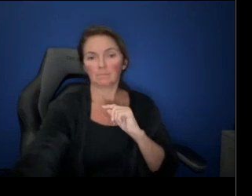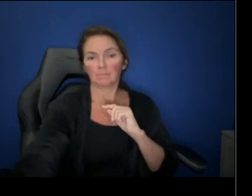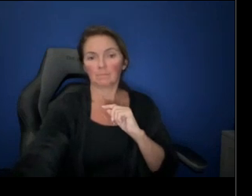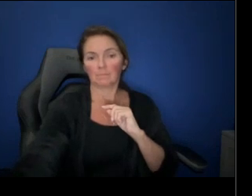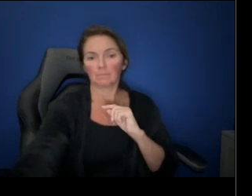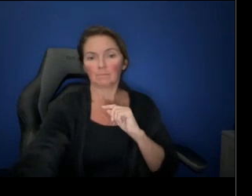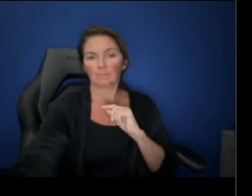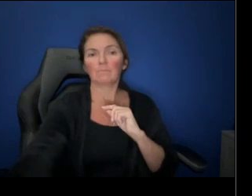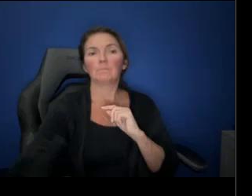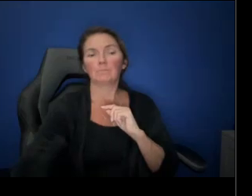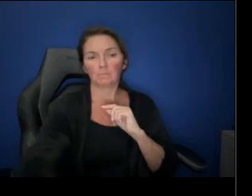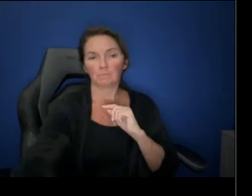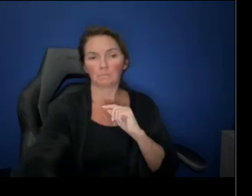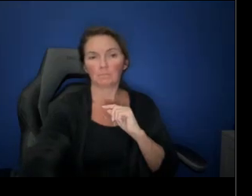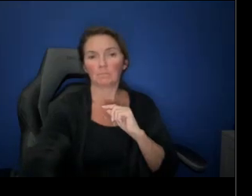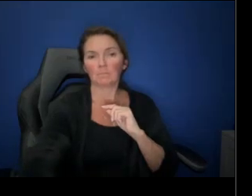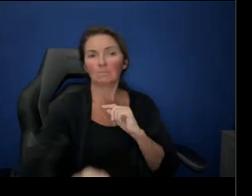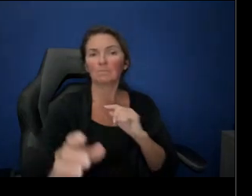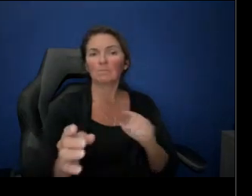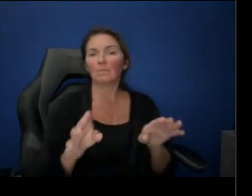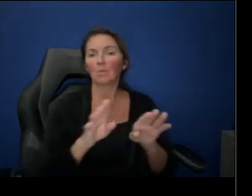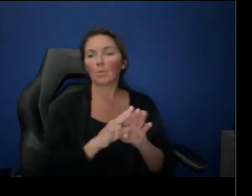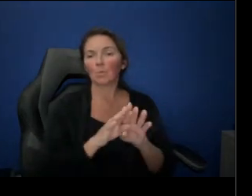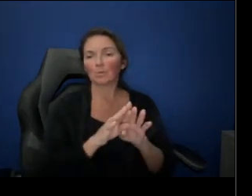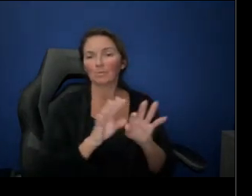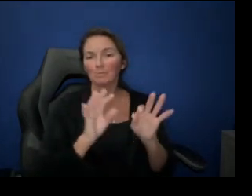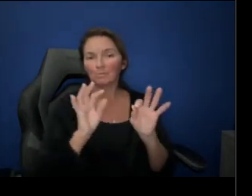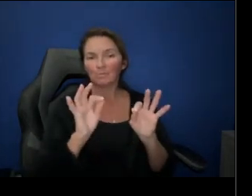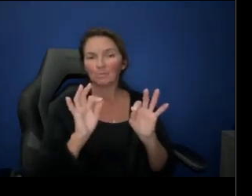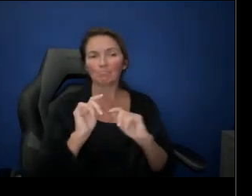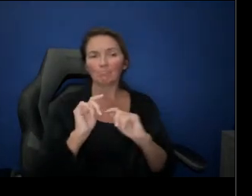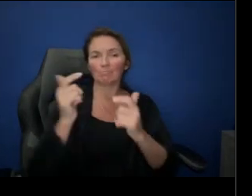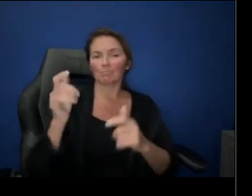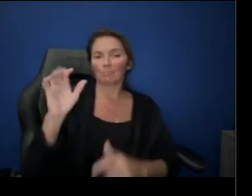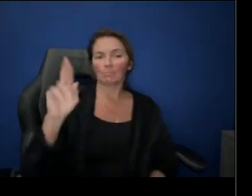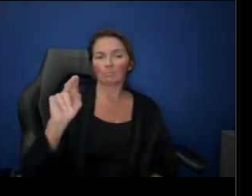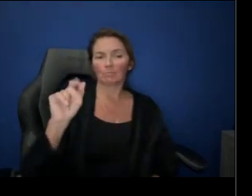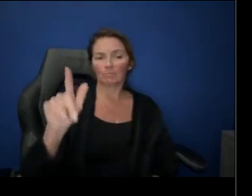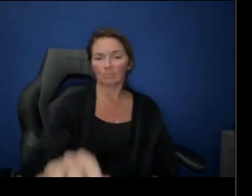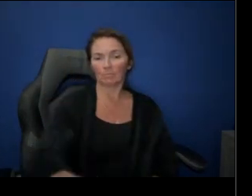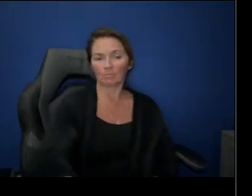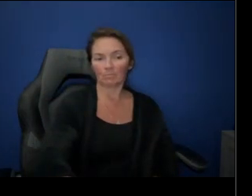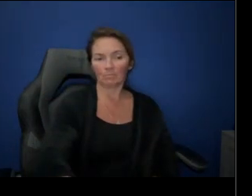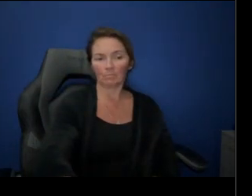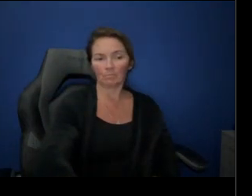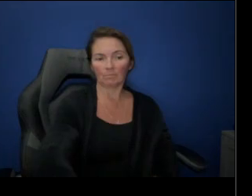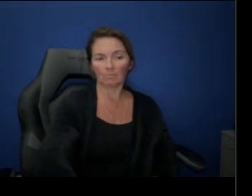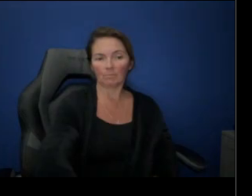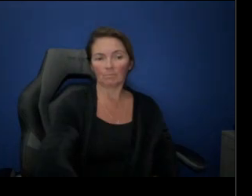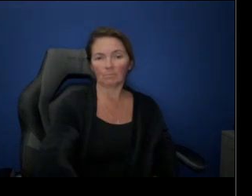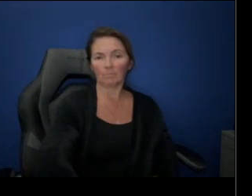All right, go ahead and close this poll. Thank you so much. And back to you, Crystal. Thanks again.